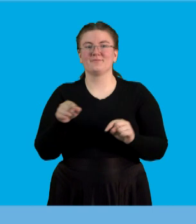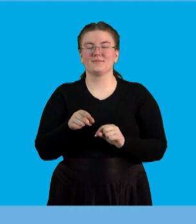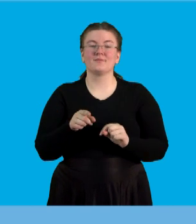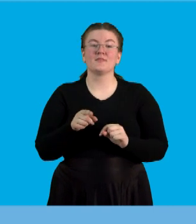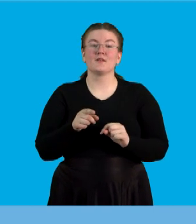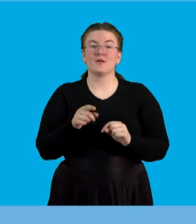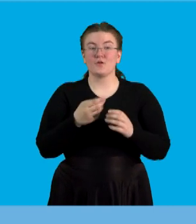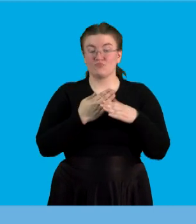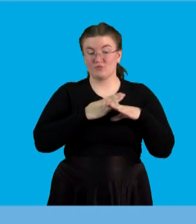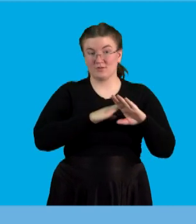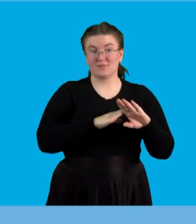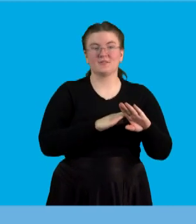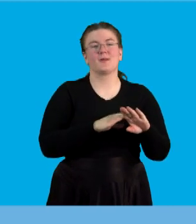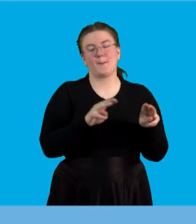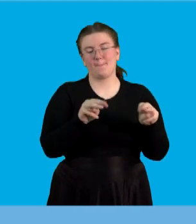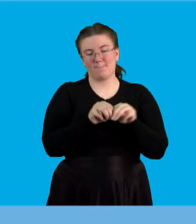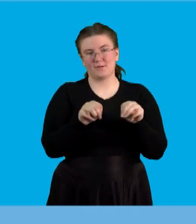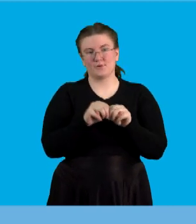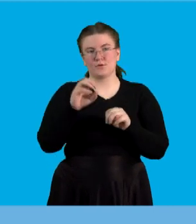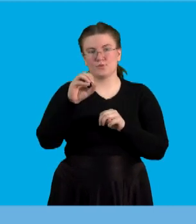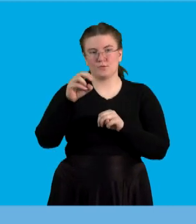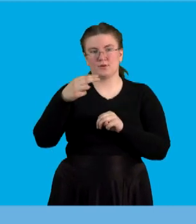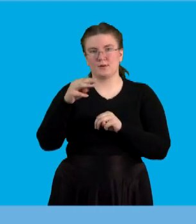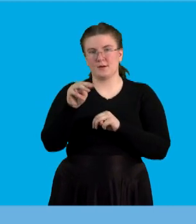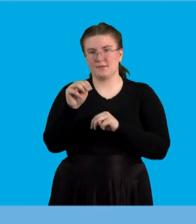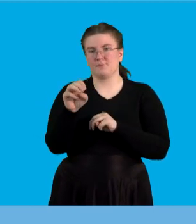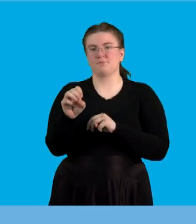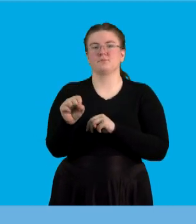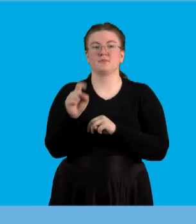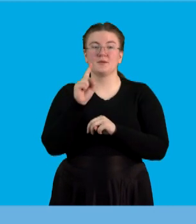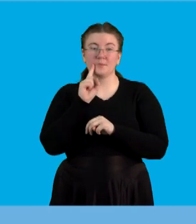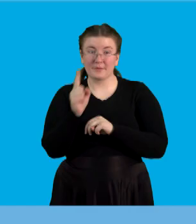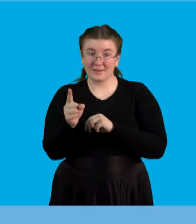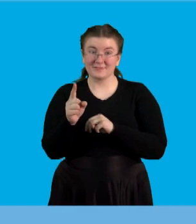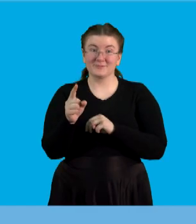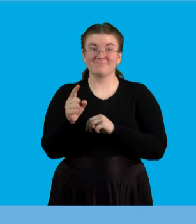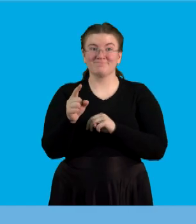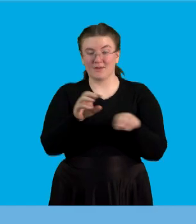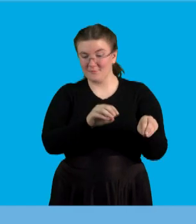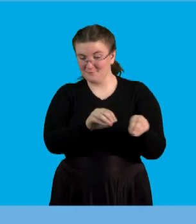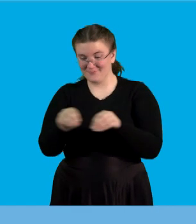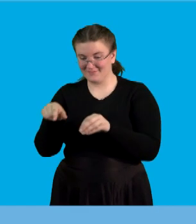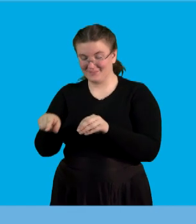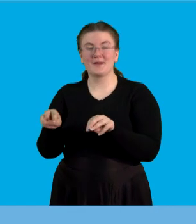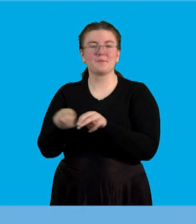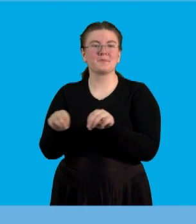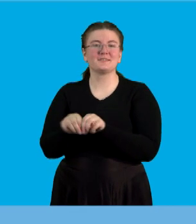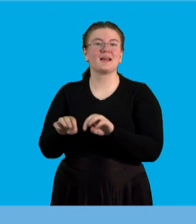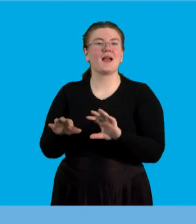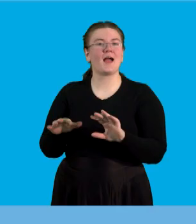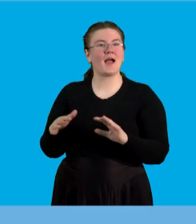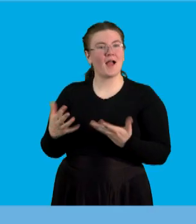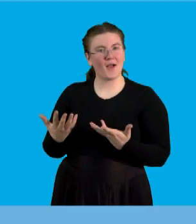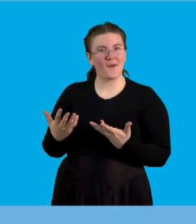So resistance is measured in ohms, whereas the current is measured in amperes. Remember, we are using an ammeter to